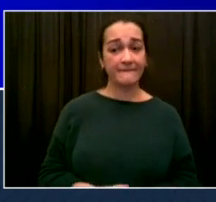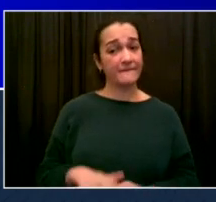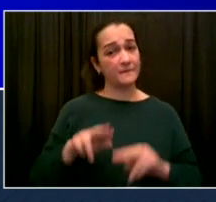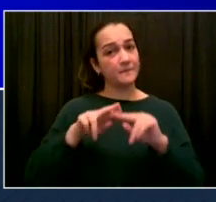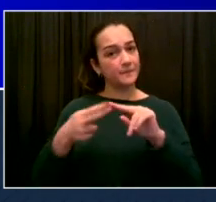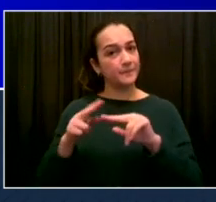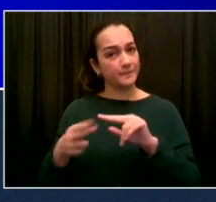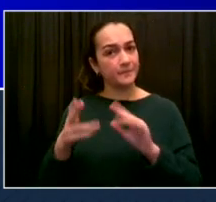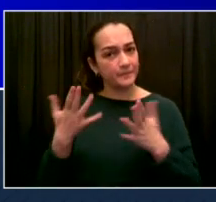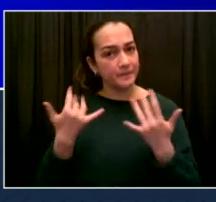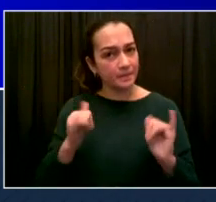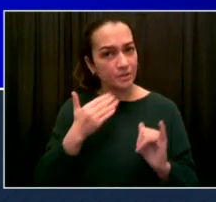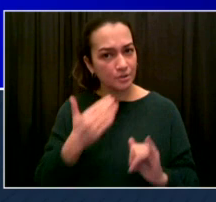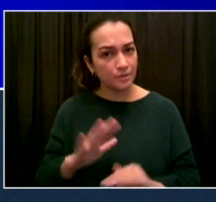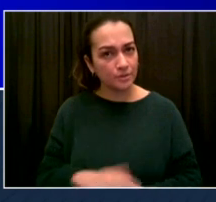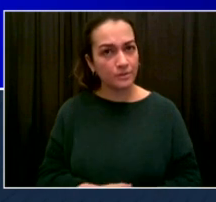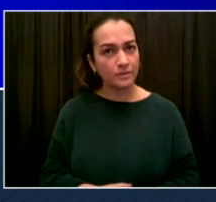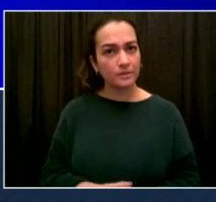of course, we've never seen,